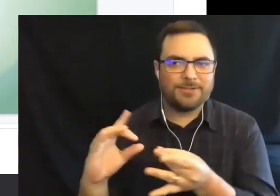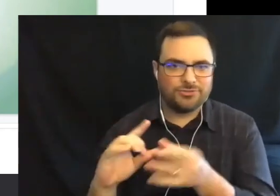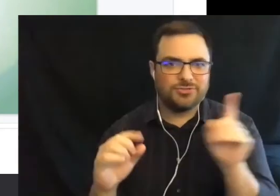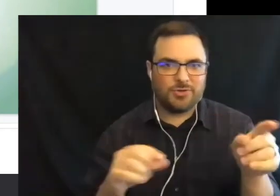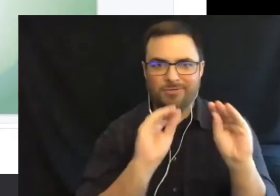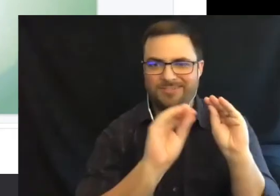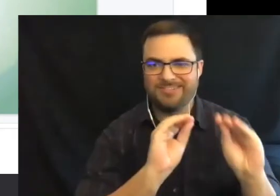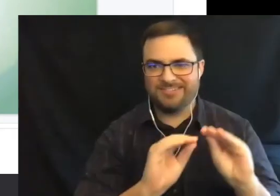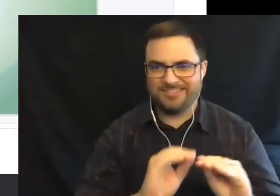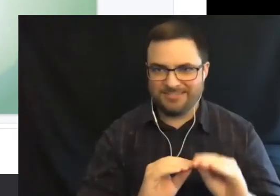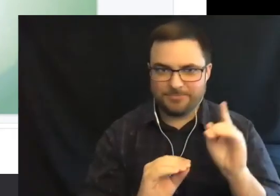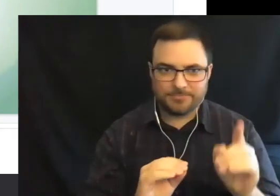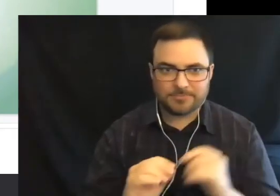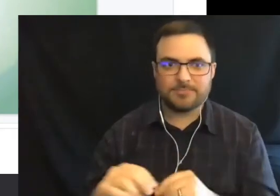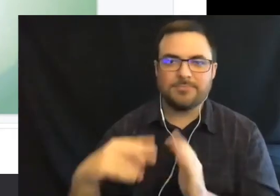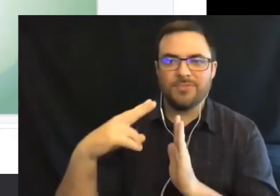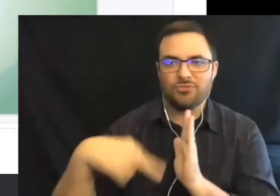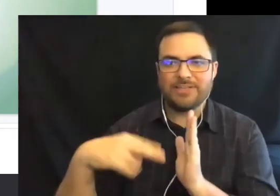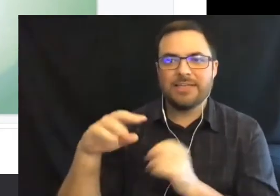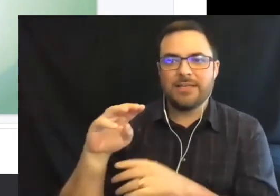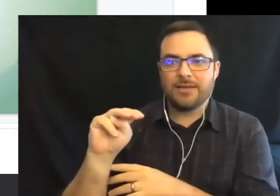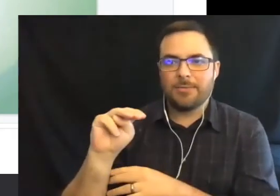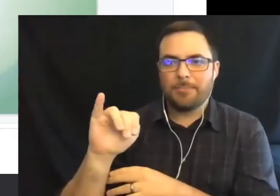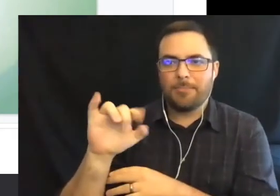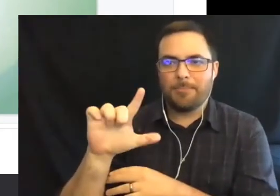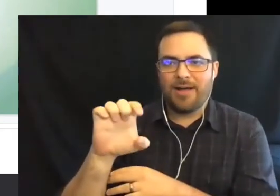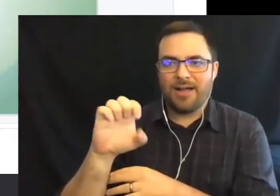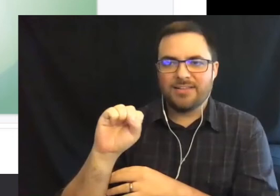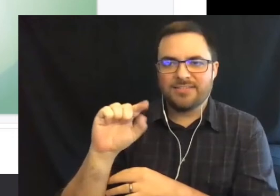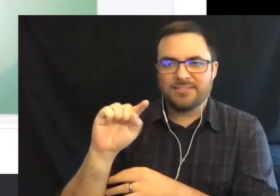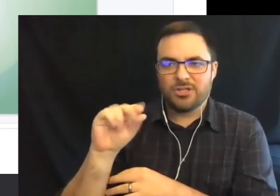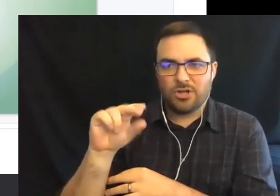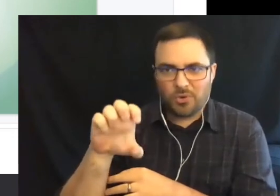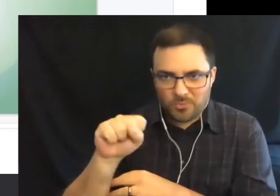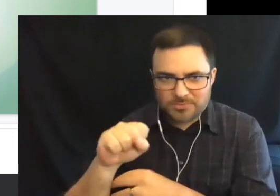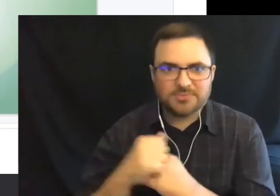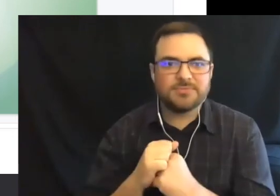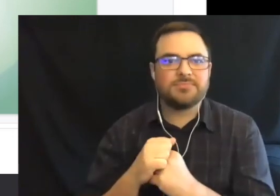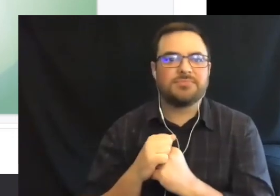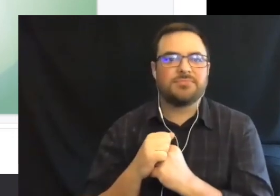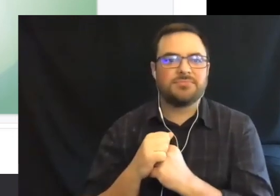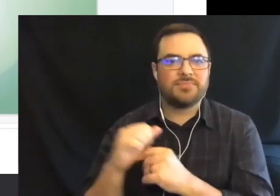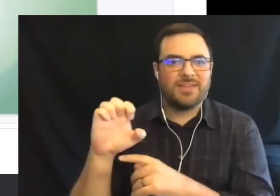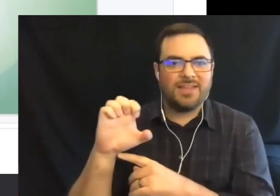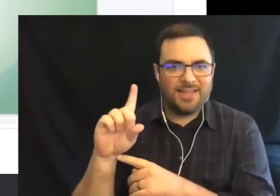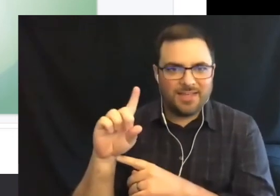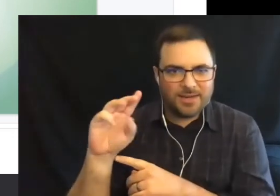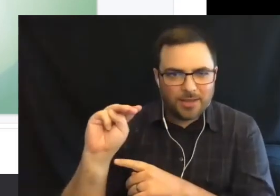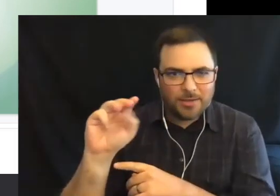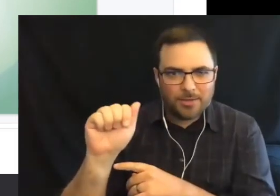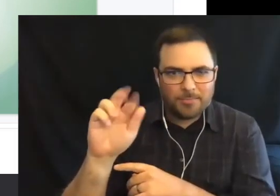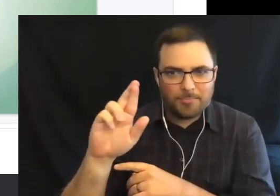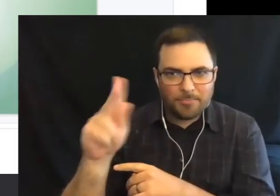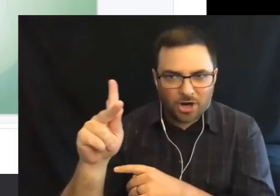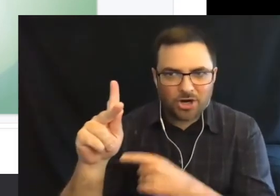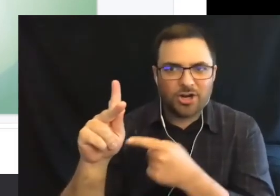be here. The reading milestones, we found the you have to have a